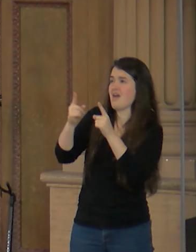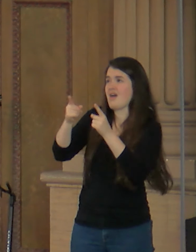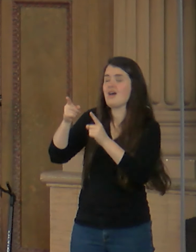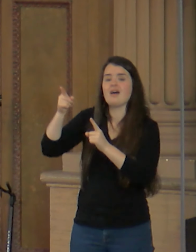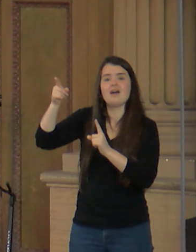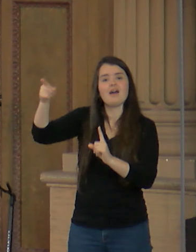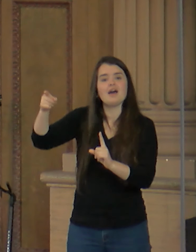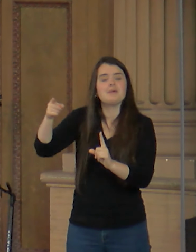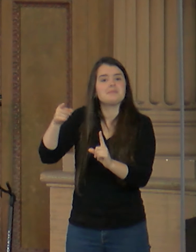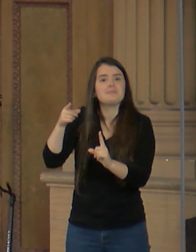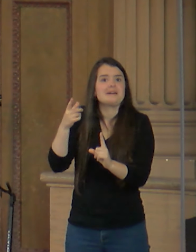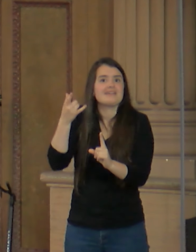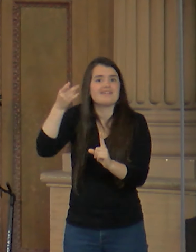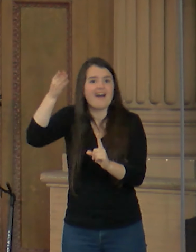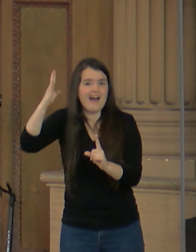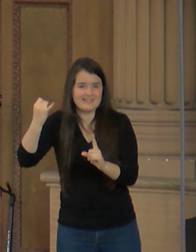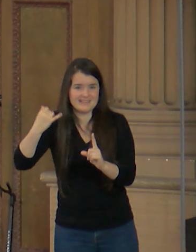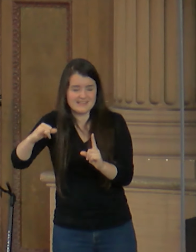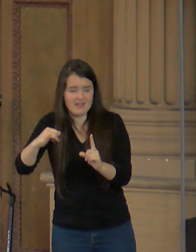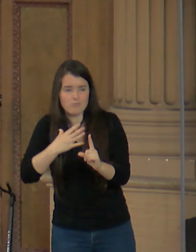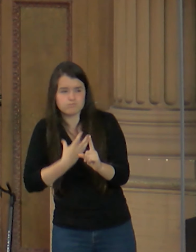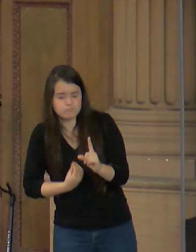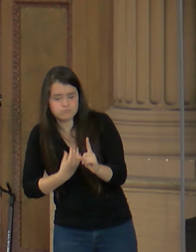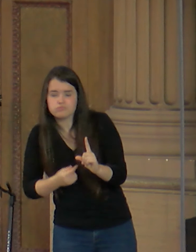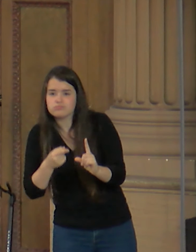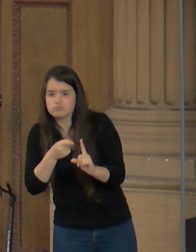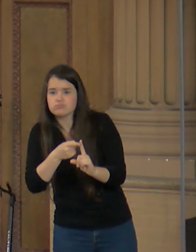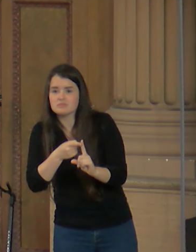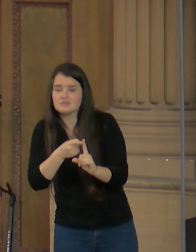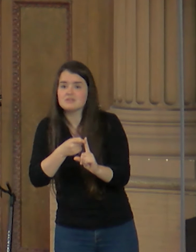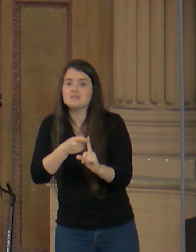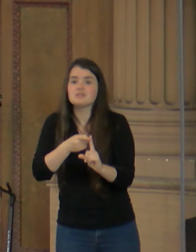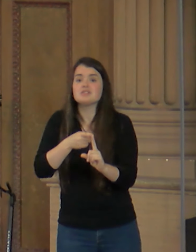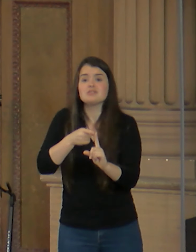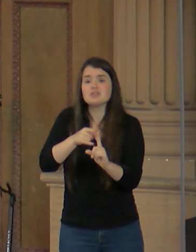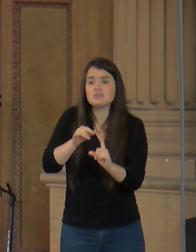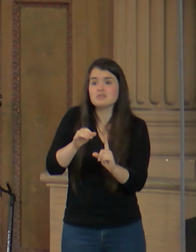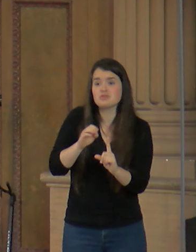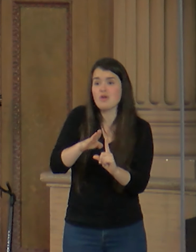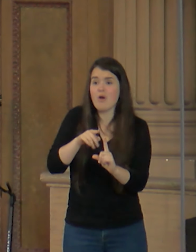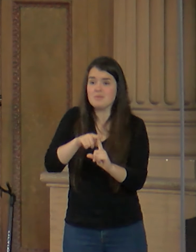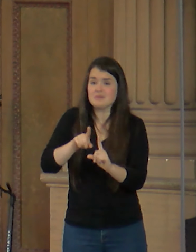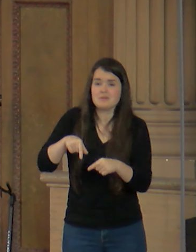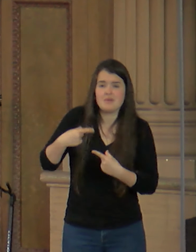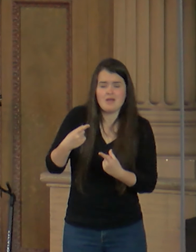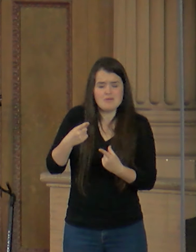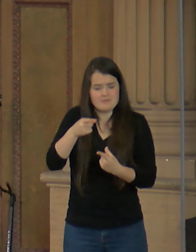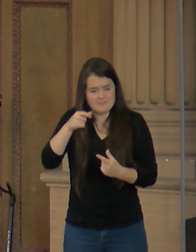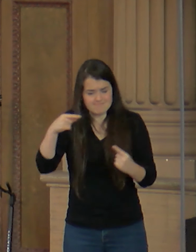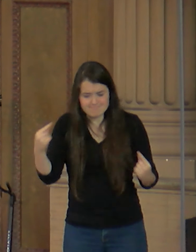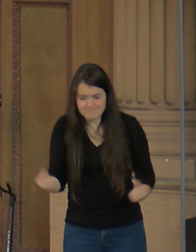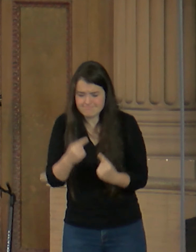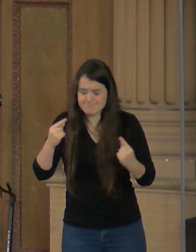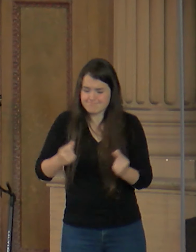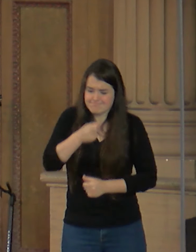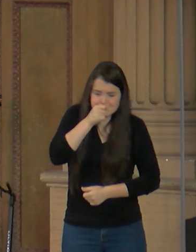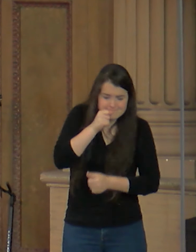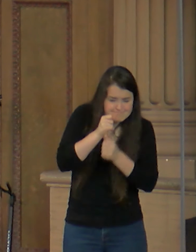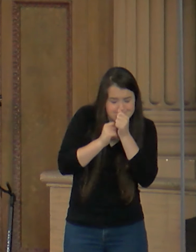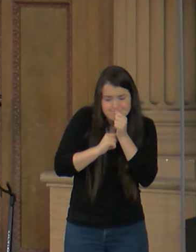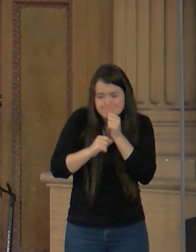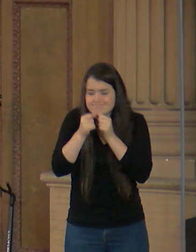have a relationship with God. He's been wounded in the battle. He's dirty. He's bloody. He's hurt. But here he is standing